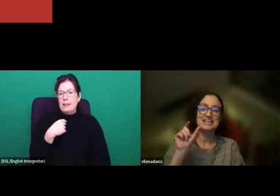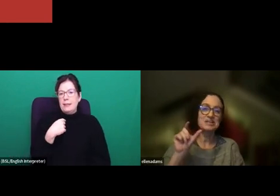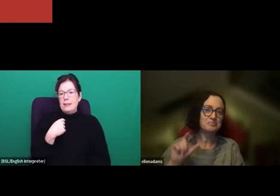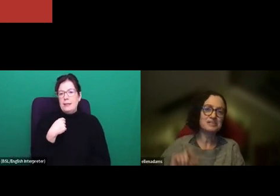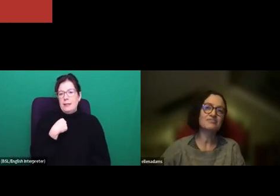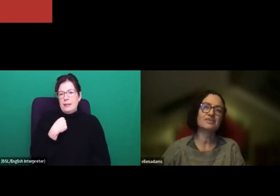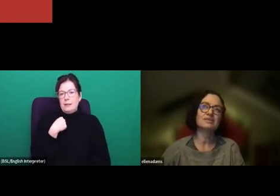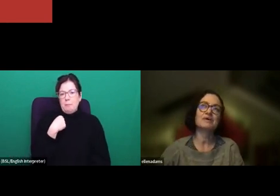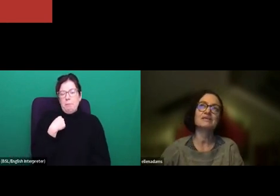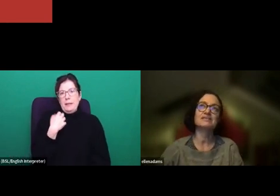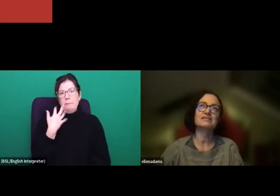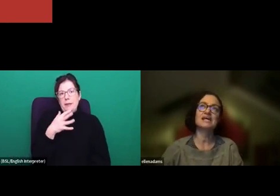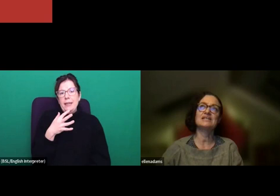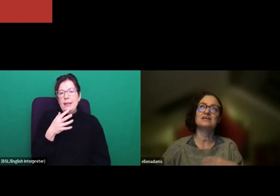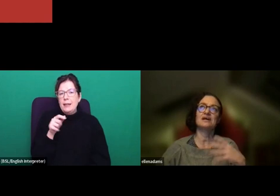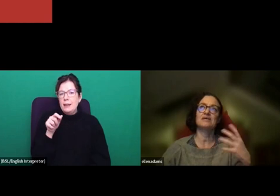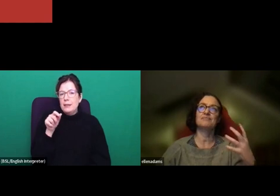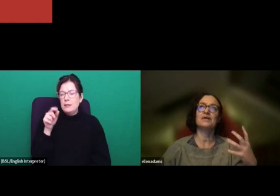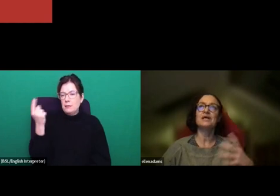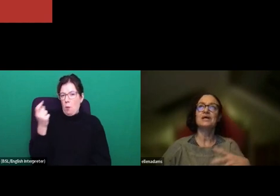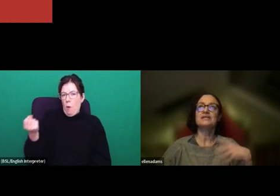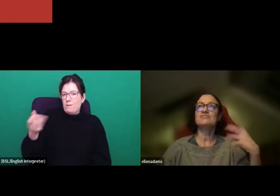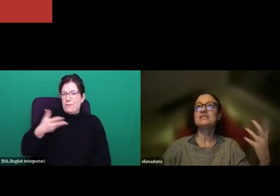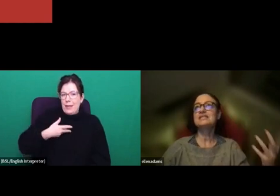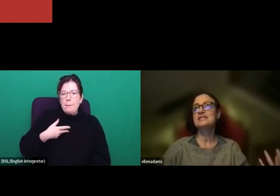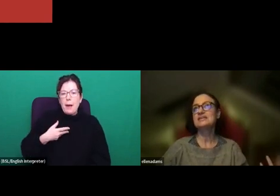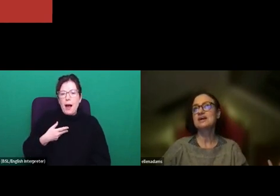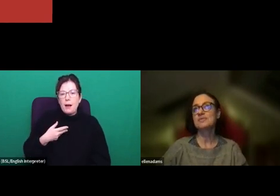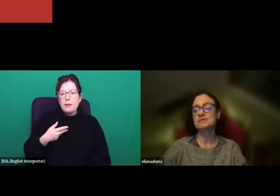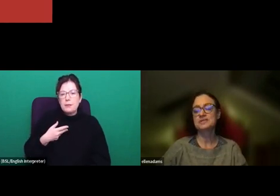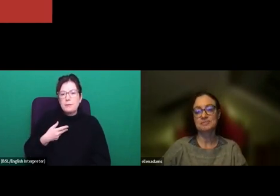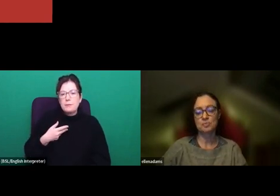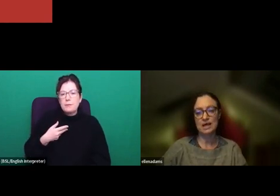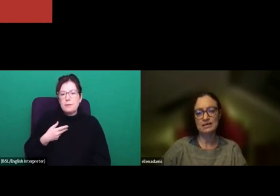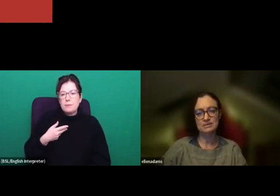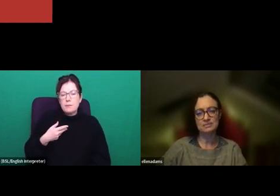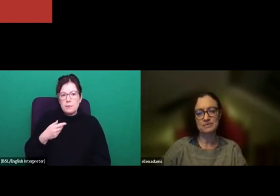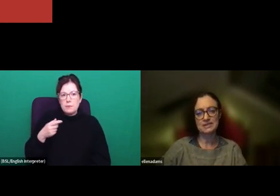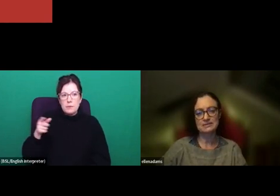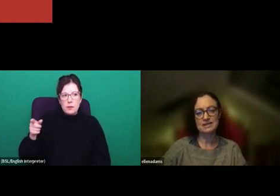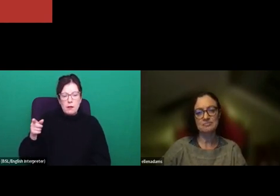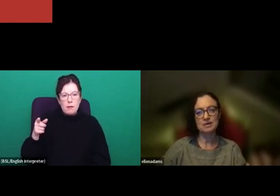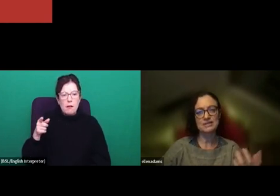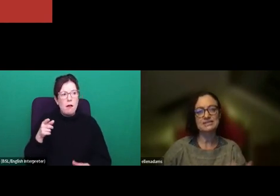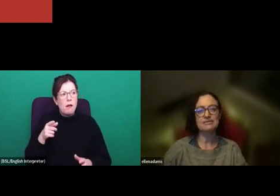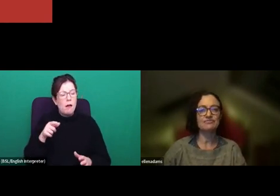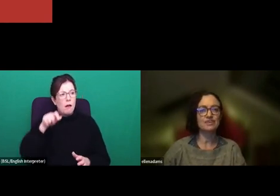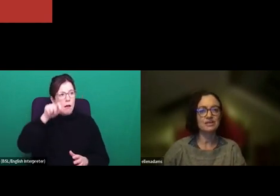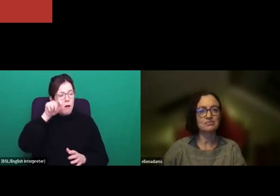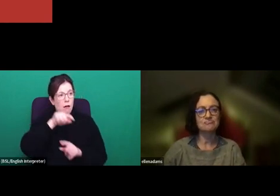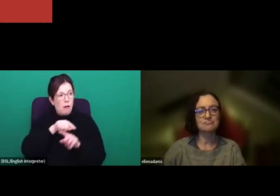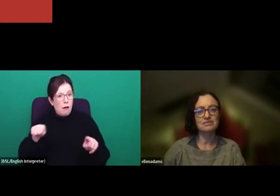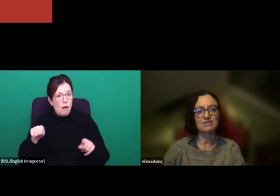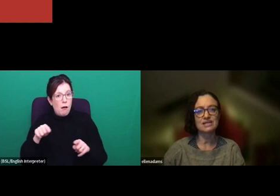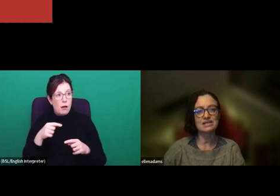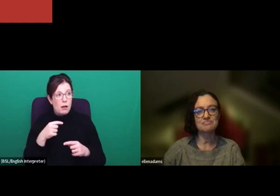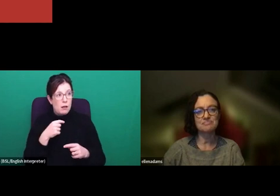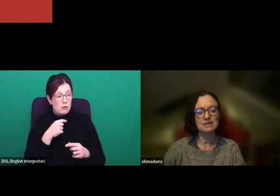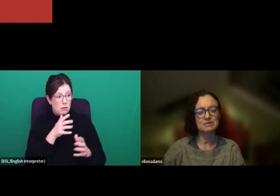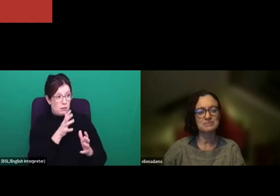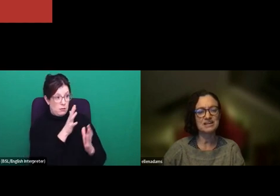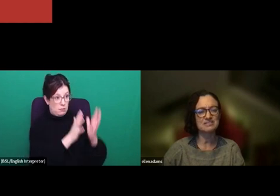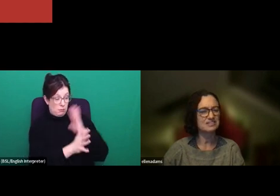it's a single piece of feedback that said it's really opened up awareness of BSL, but I didn't feel it